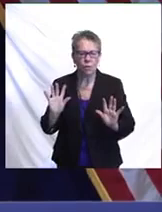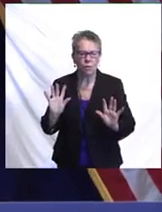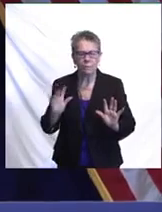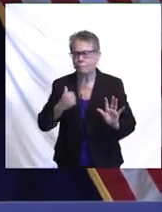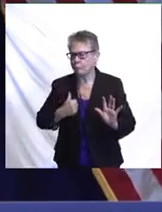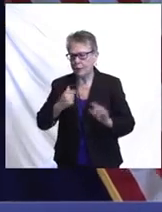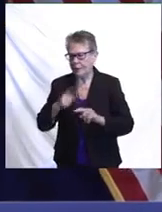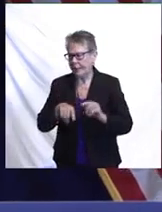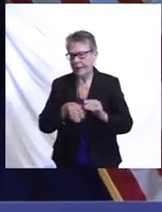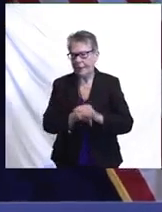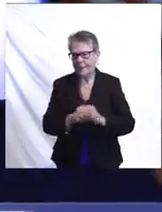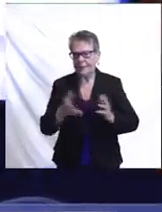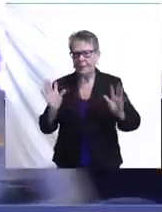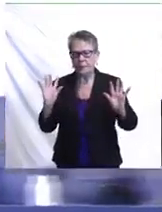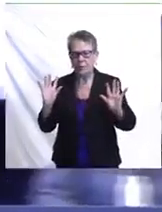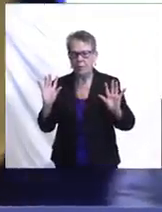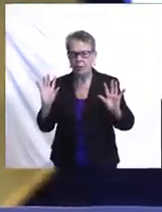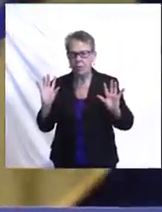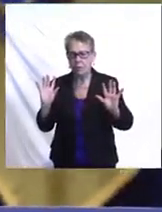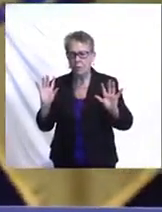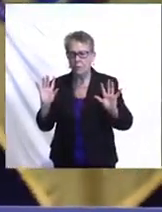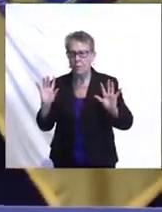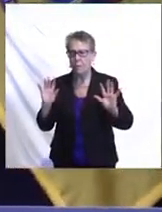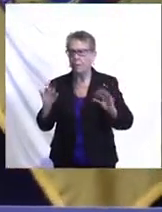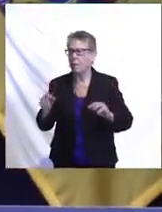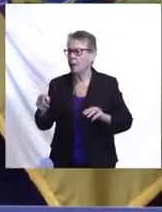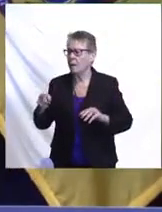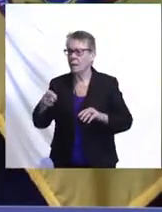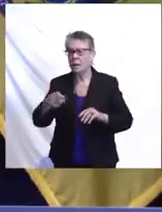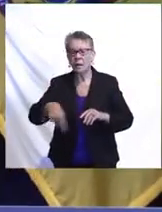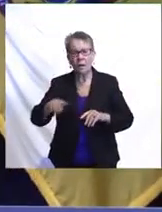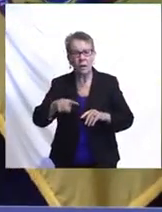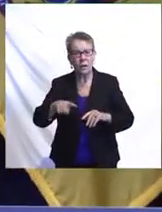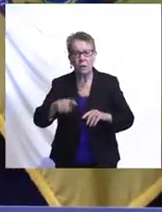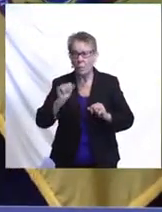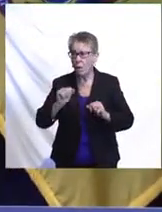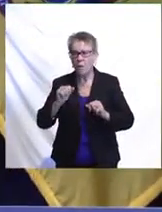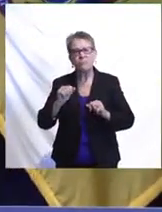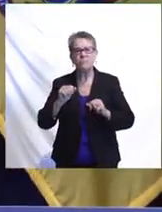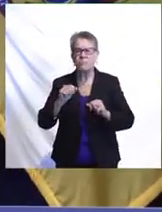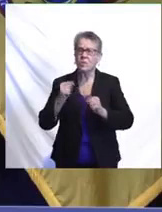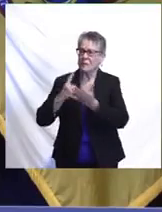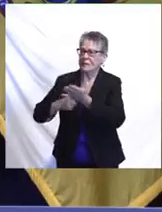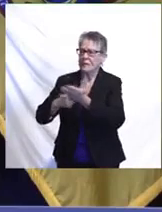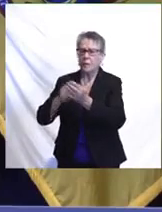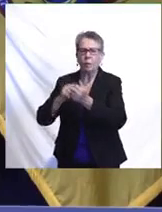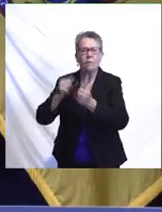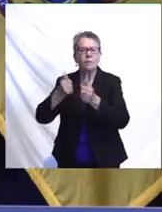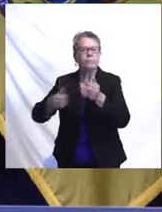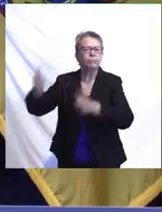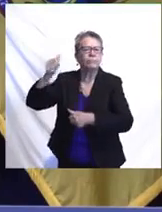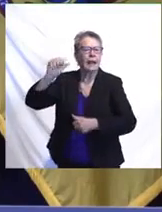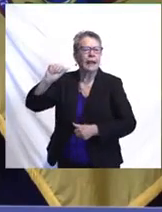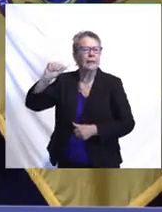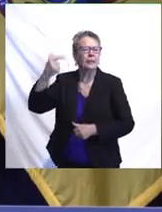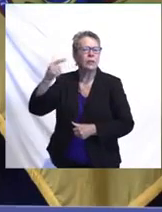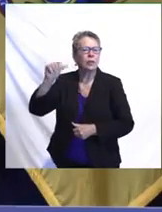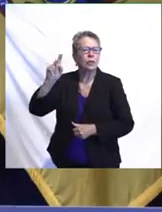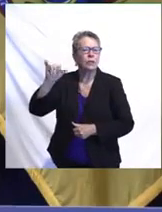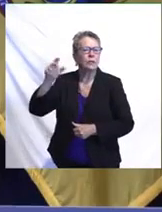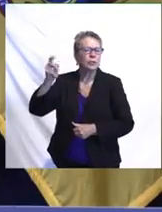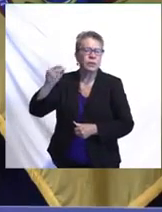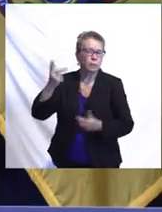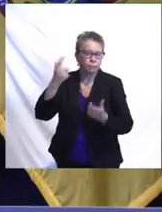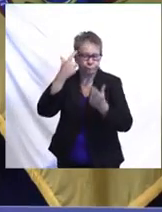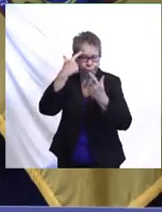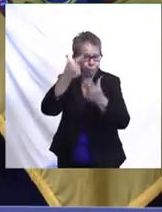good with that? Did Trish leave? Okay. Do you have anything, or are you good? Okay. Thank you. Let's go to